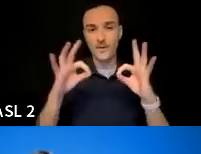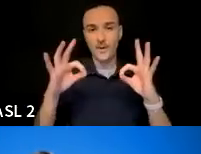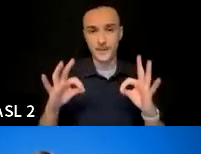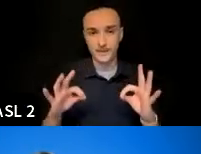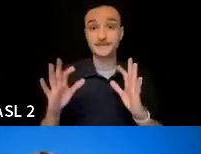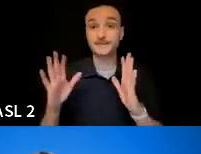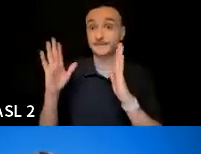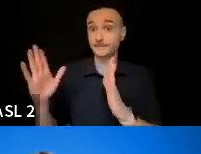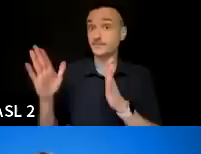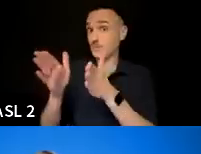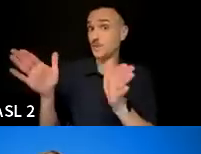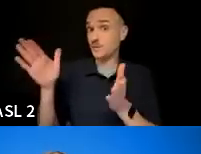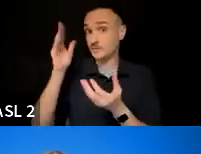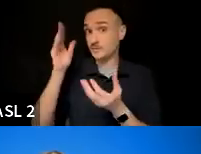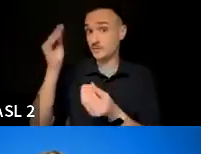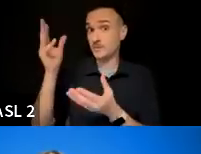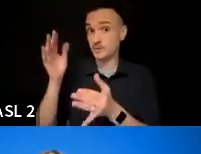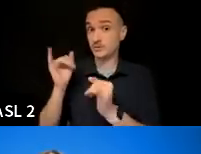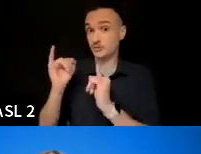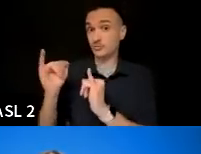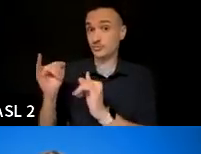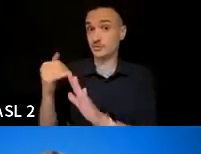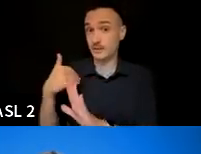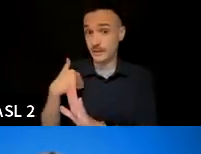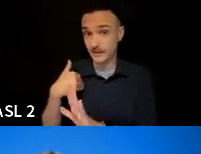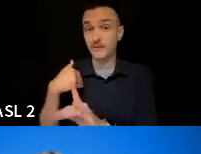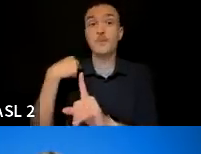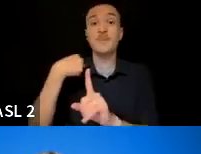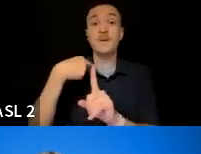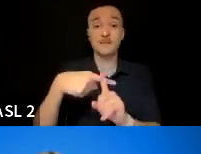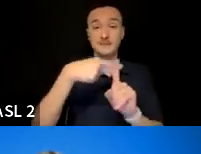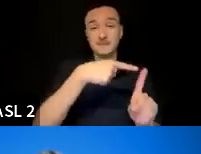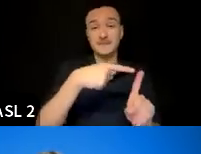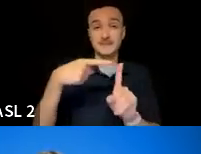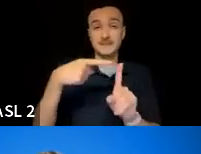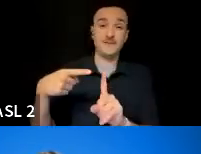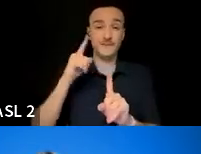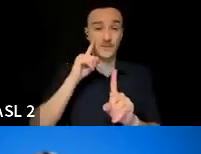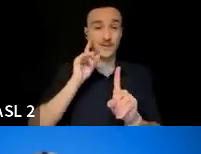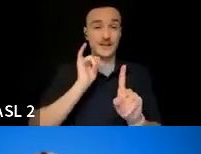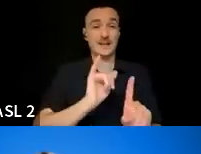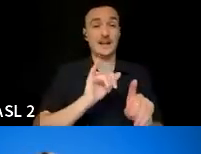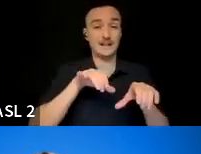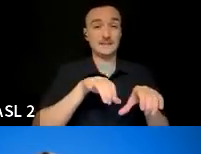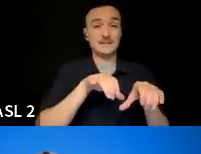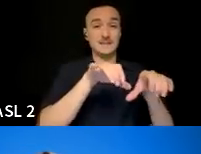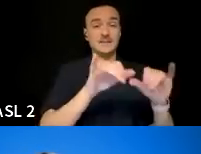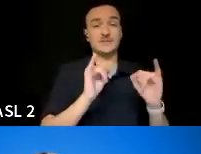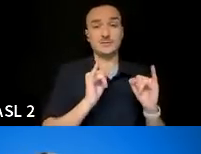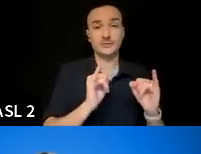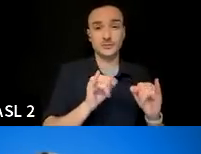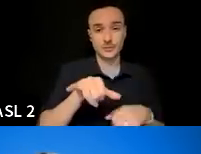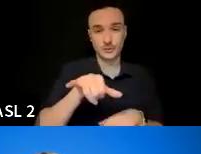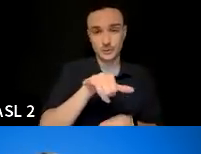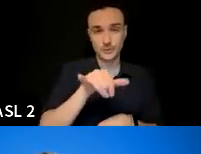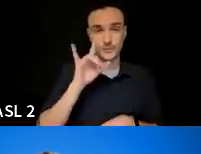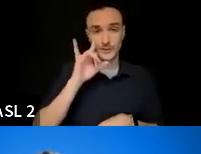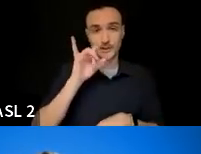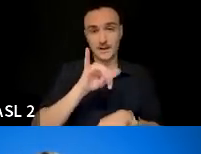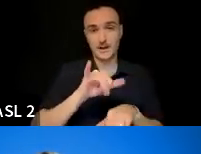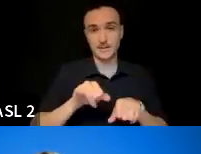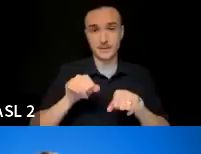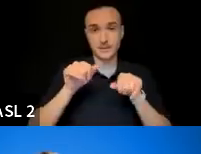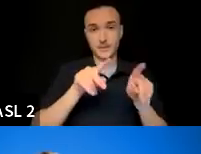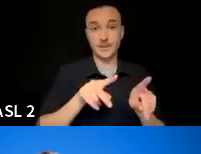find opportunity-specific instructions in the funding opportunity itself. If the funding opportunity asks for something different than